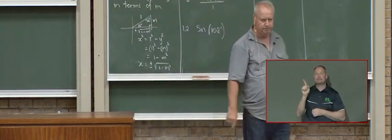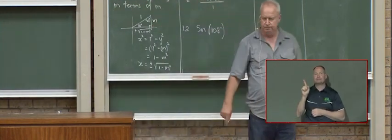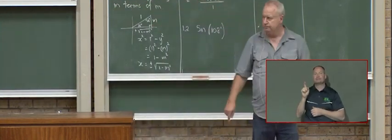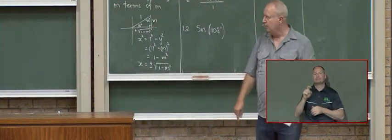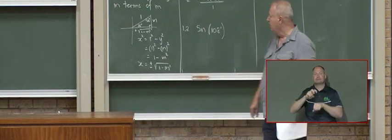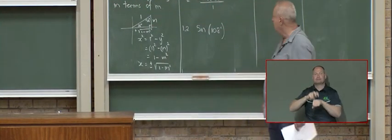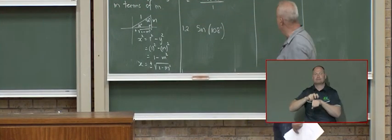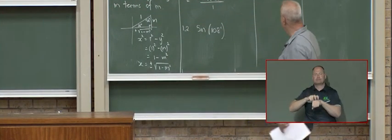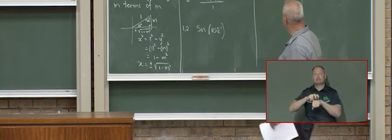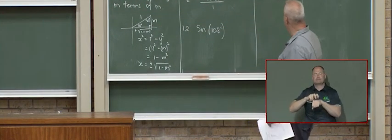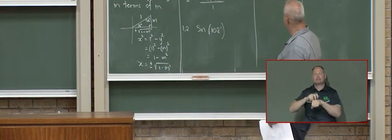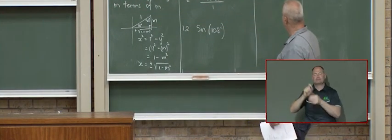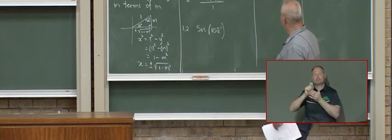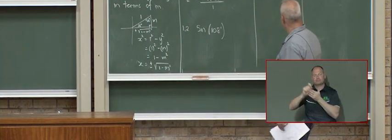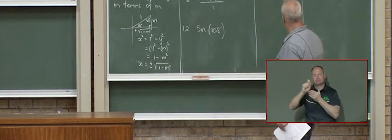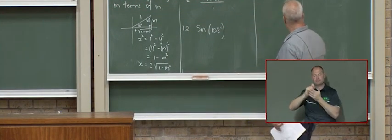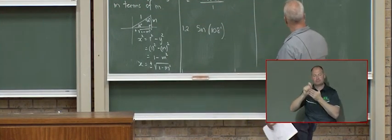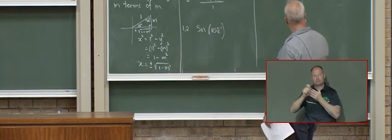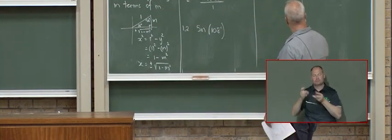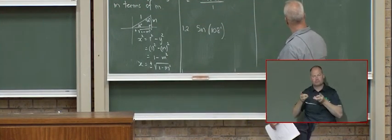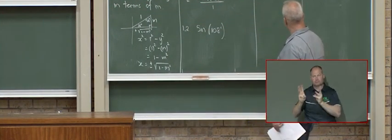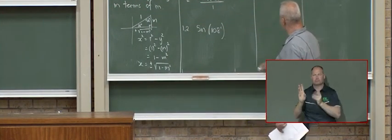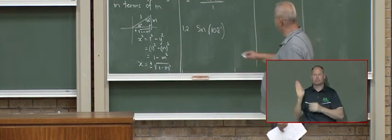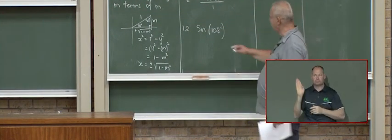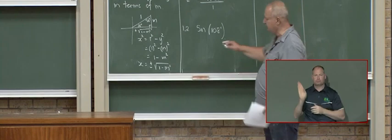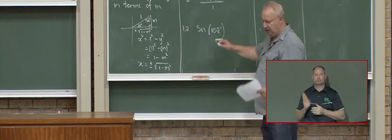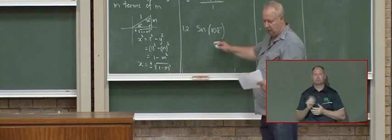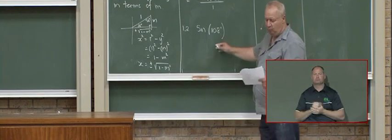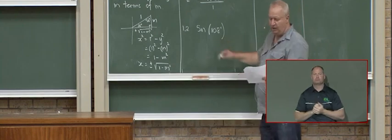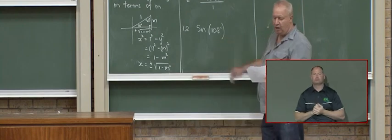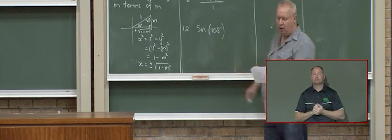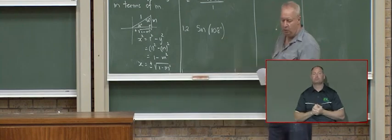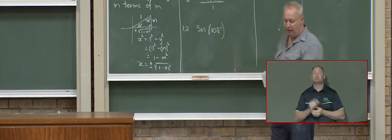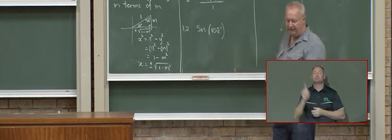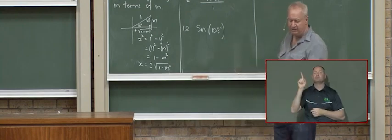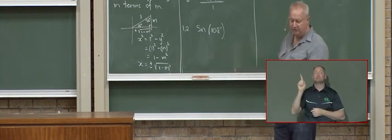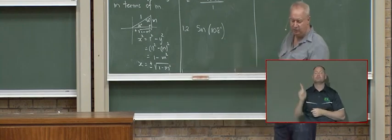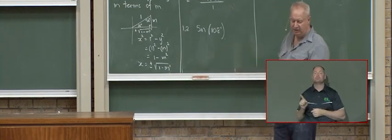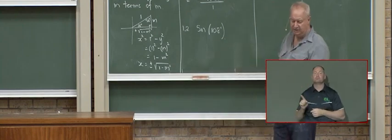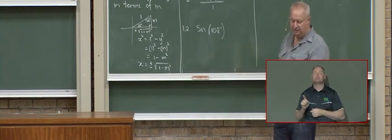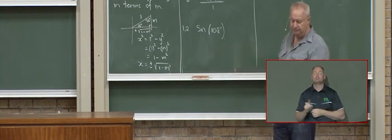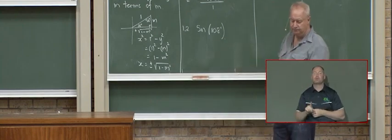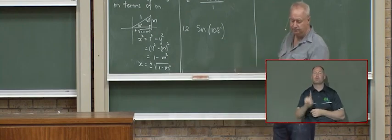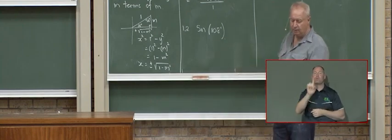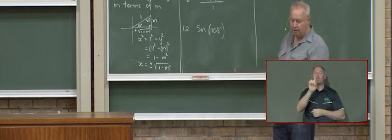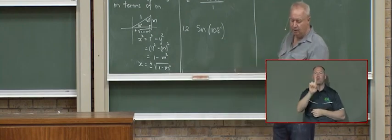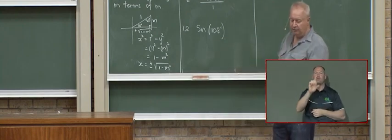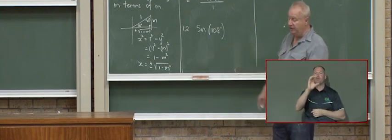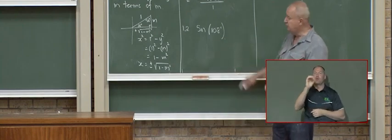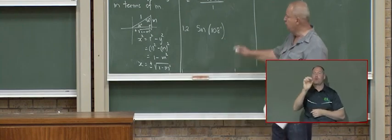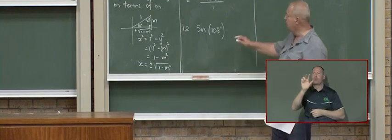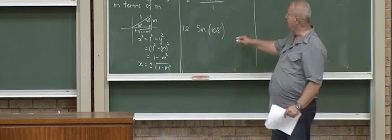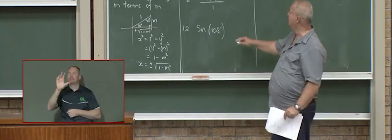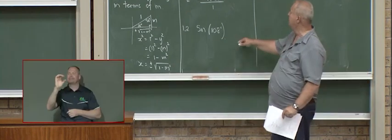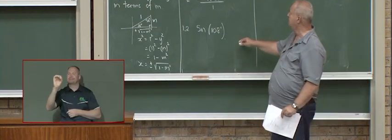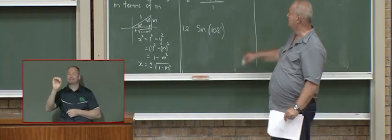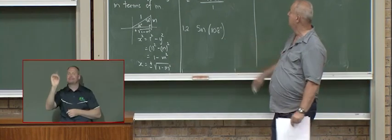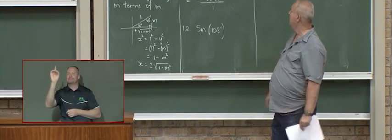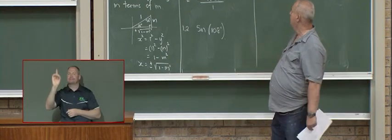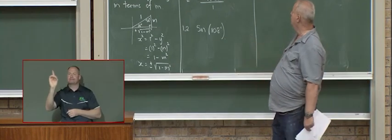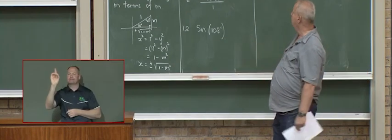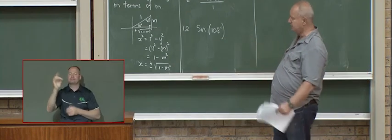angle. Now, people, this specific sum here, 108 degrees, there's two